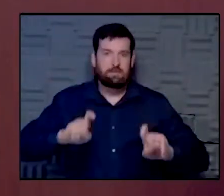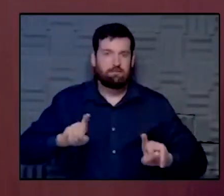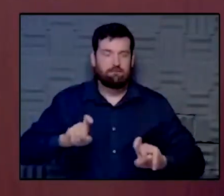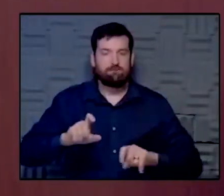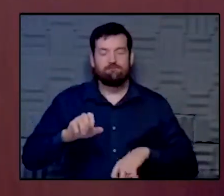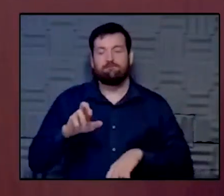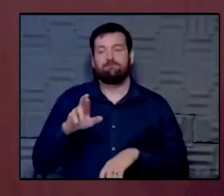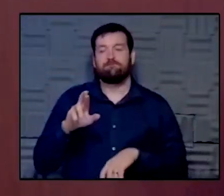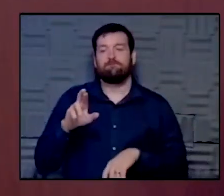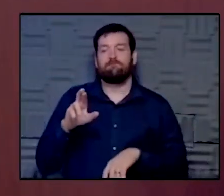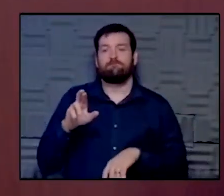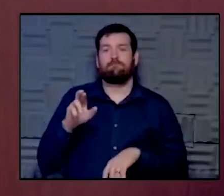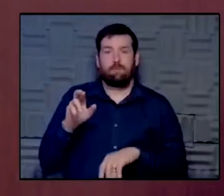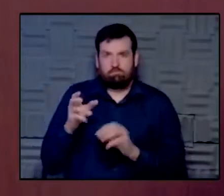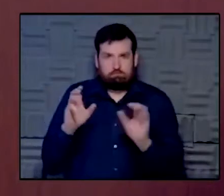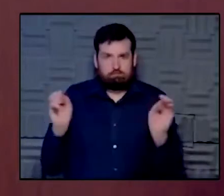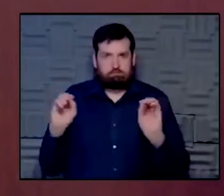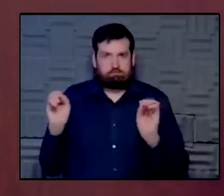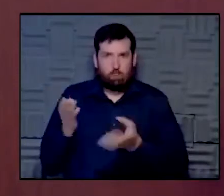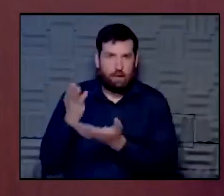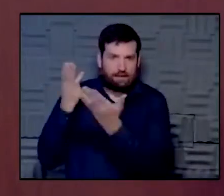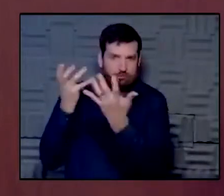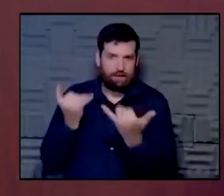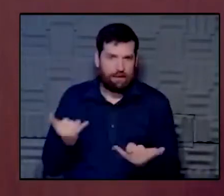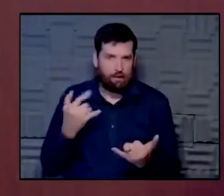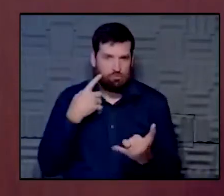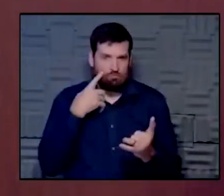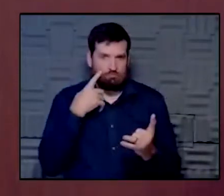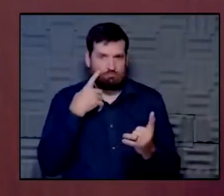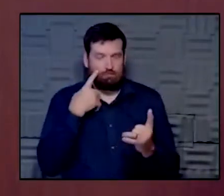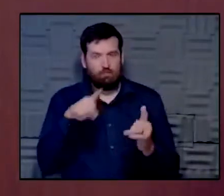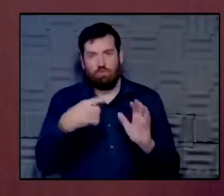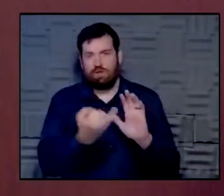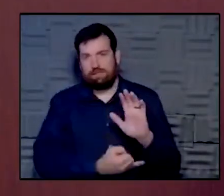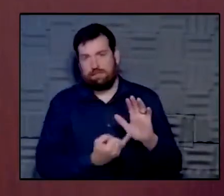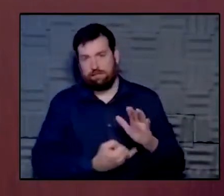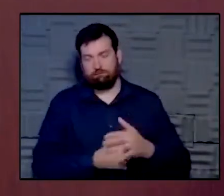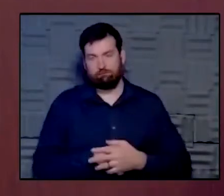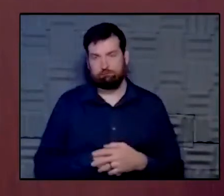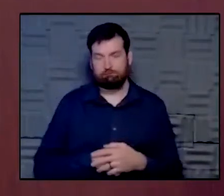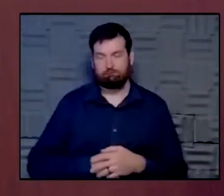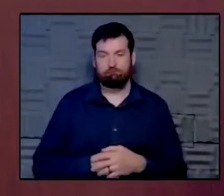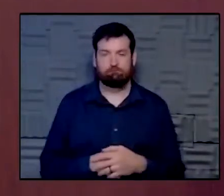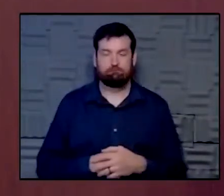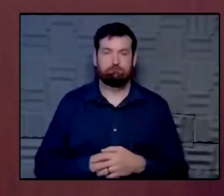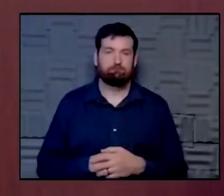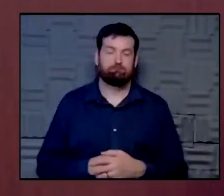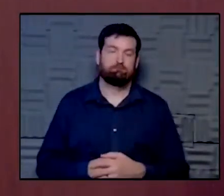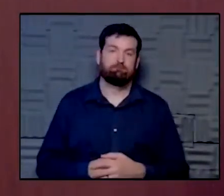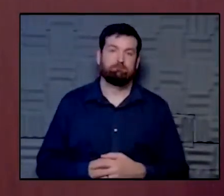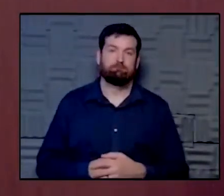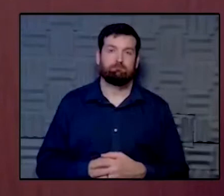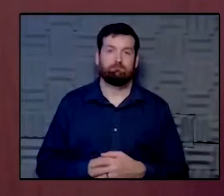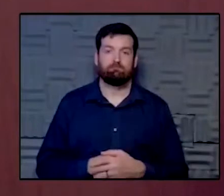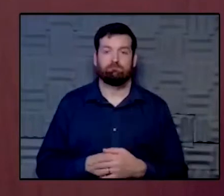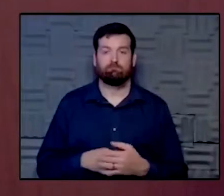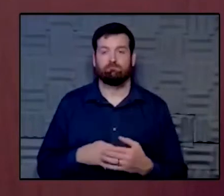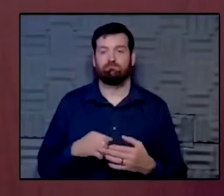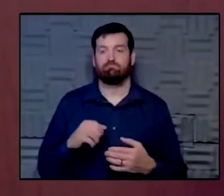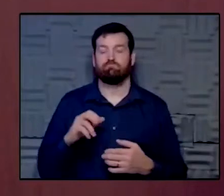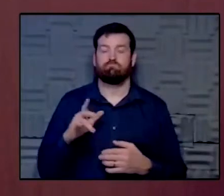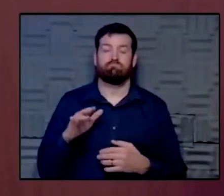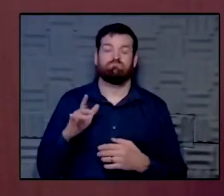or vaccinated, there's not guidance right now to isolate yourself if you've been, or quarantine yourself from folks who have a